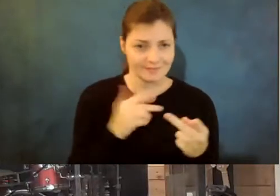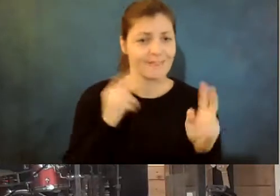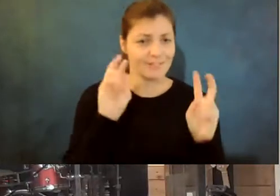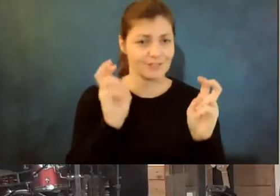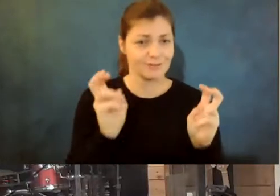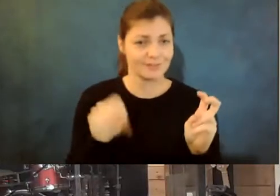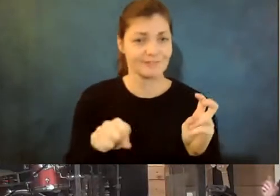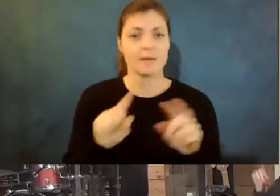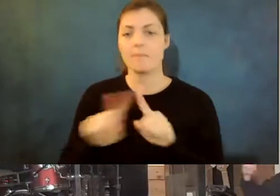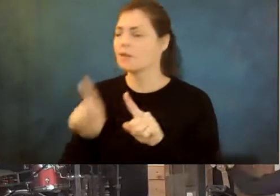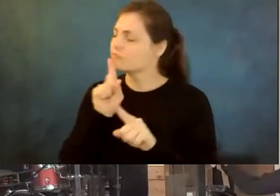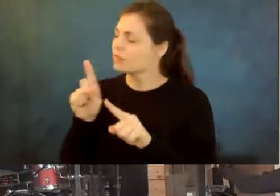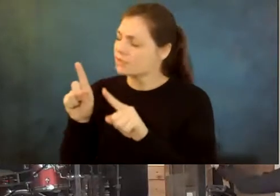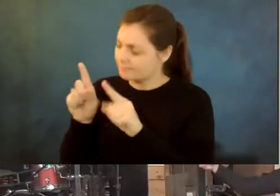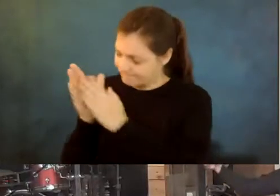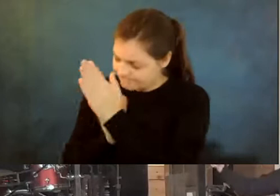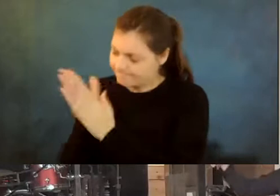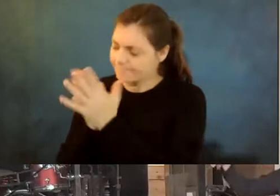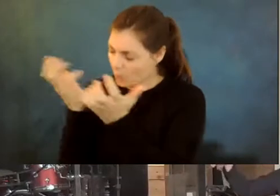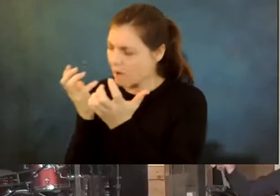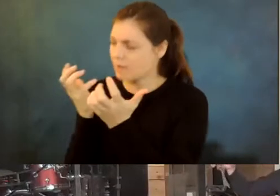God. He won't take the deal of just getting